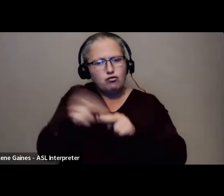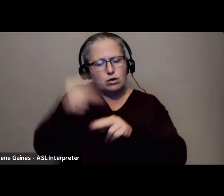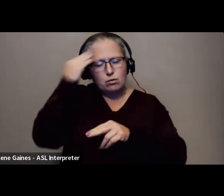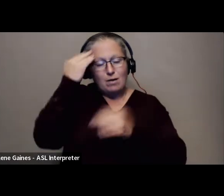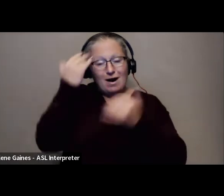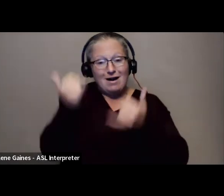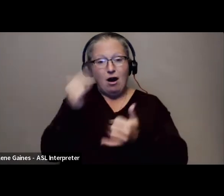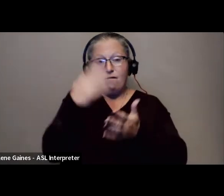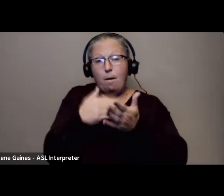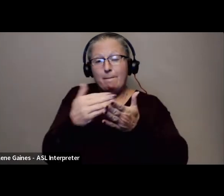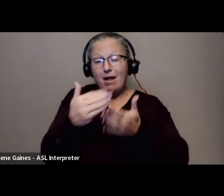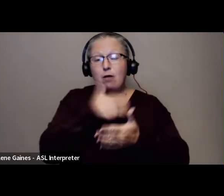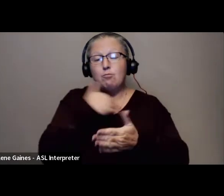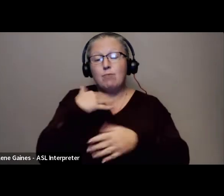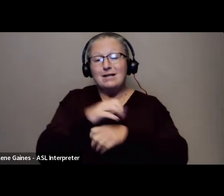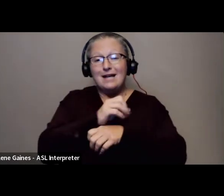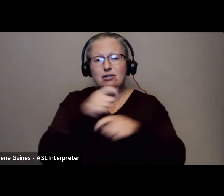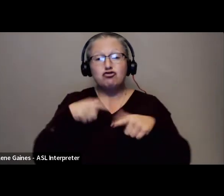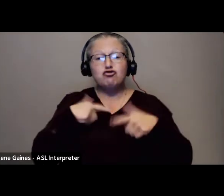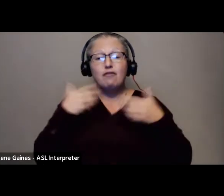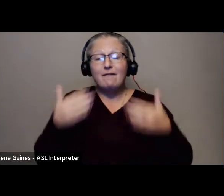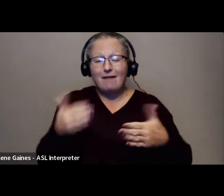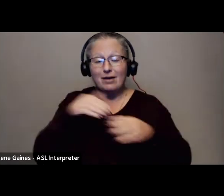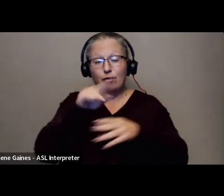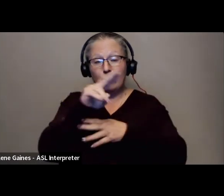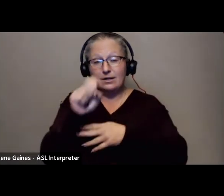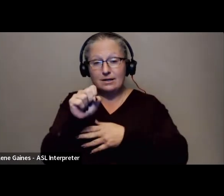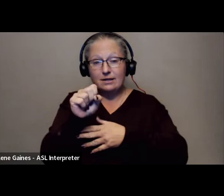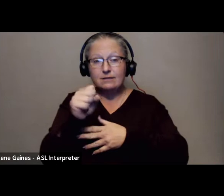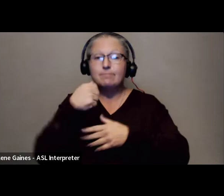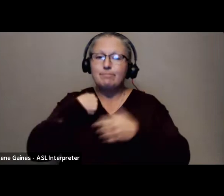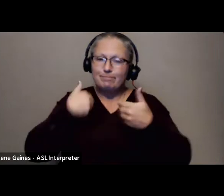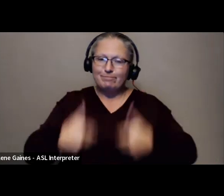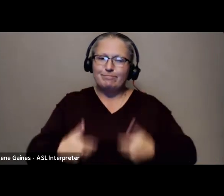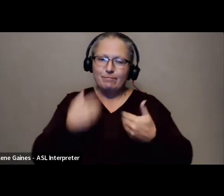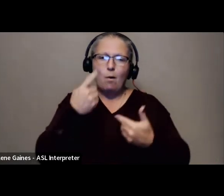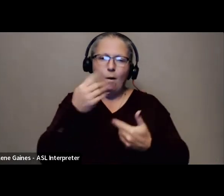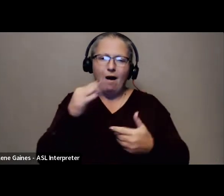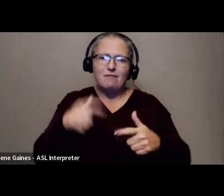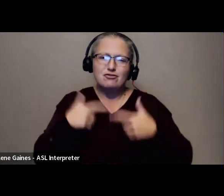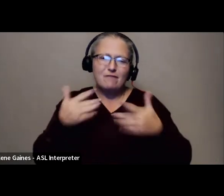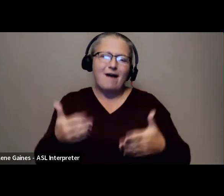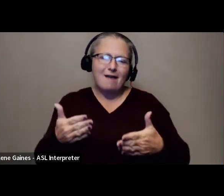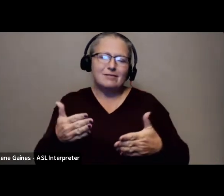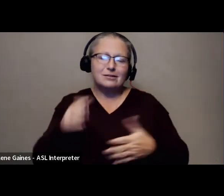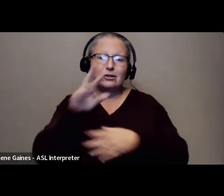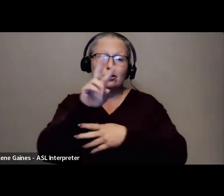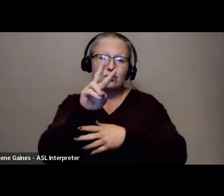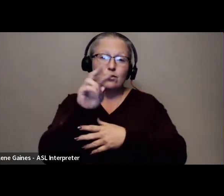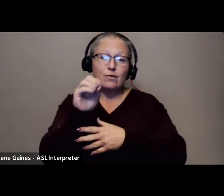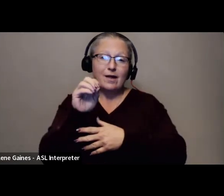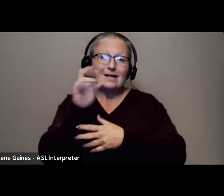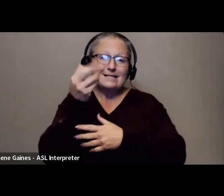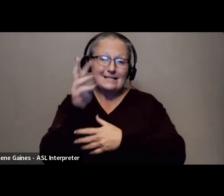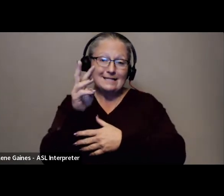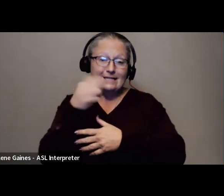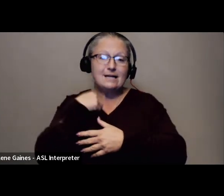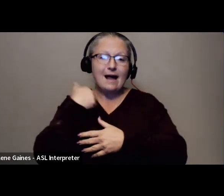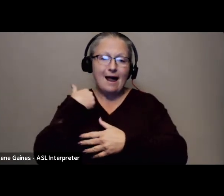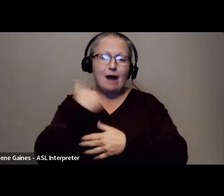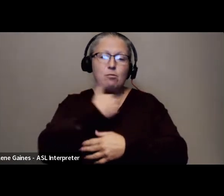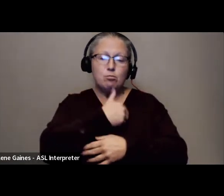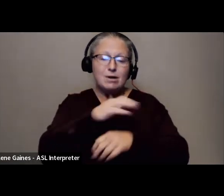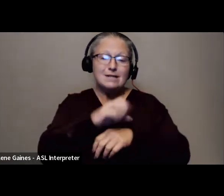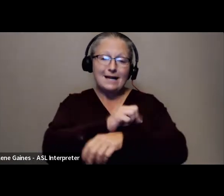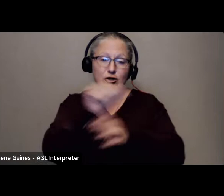breast cancer survivors in the United States. And I'm one of those survivors. In 2016, I had breast